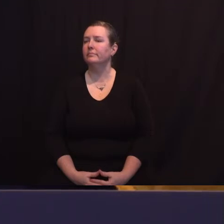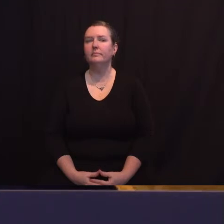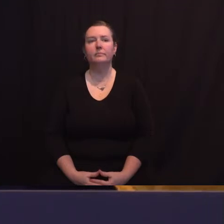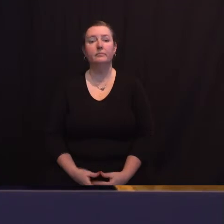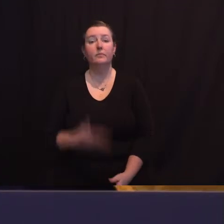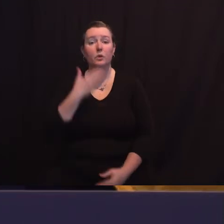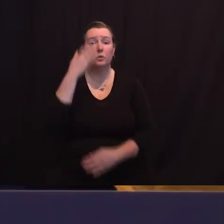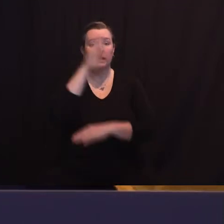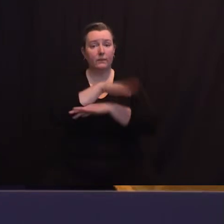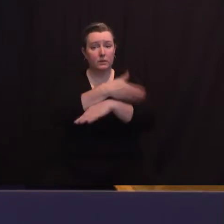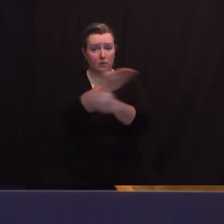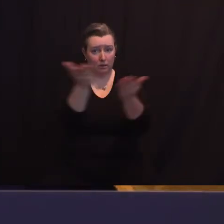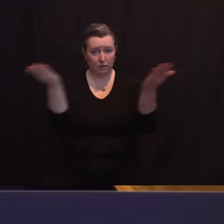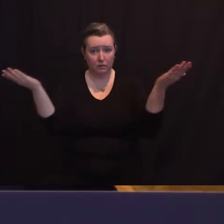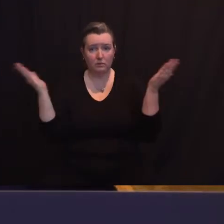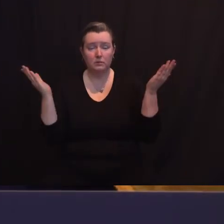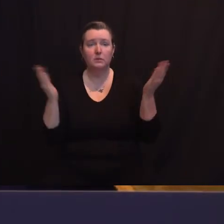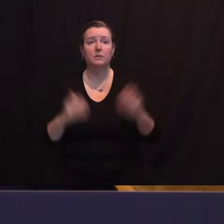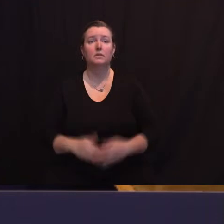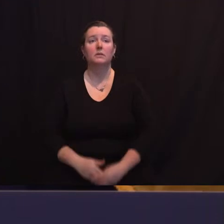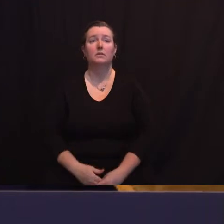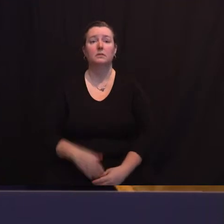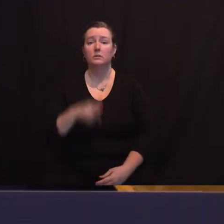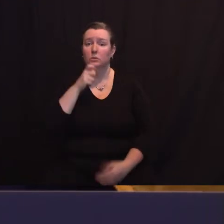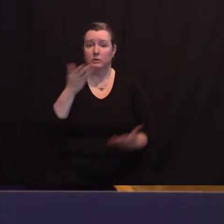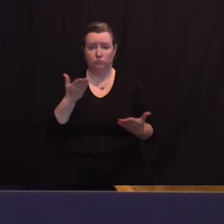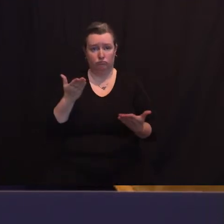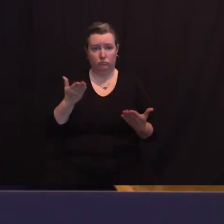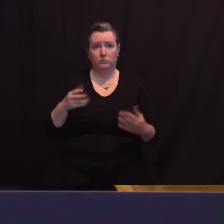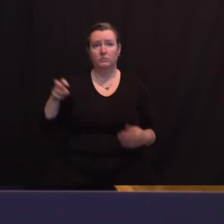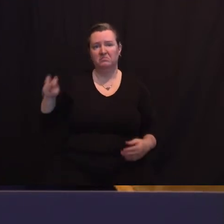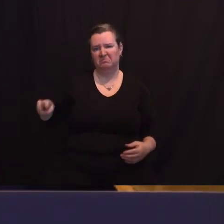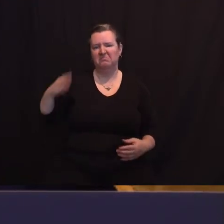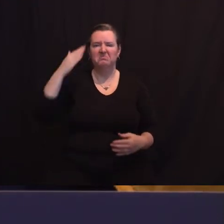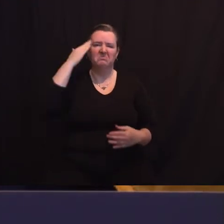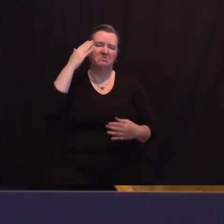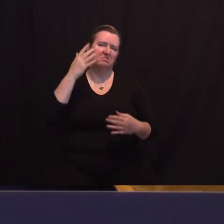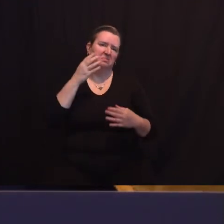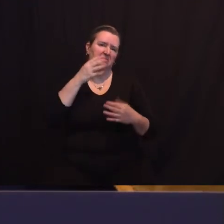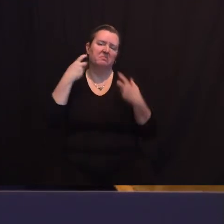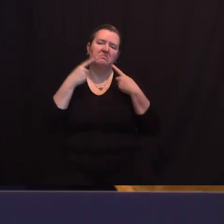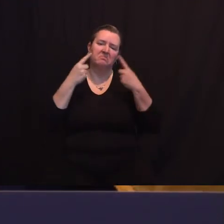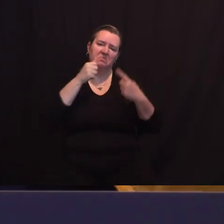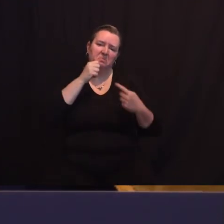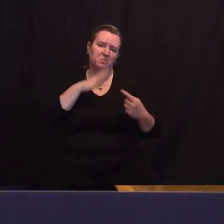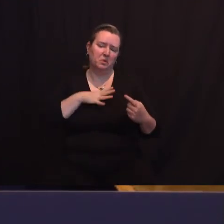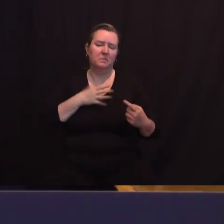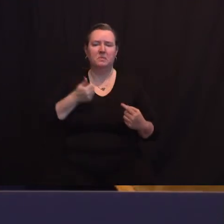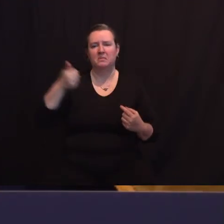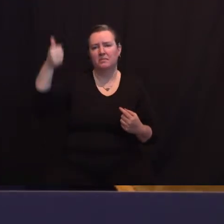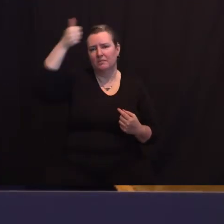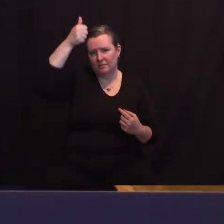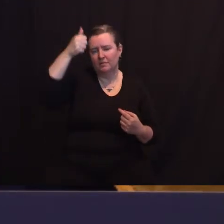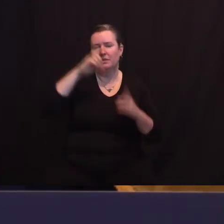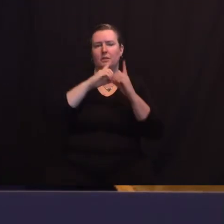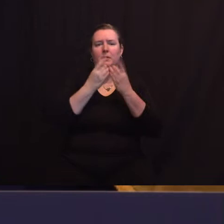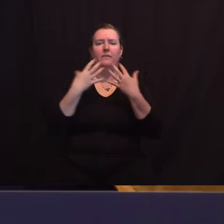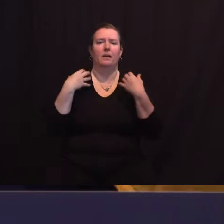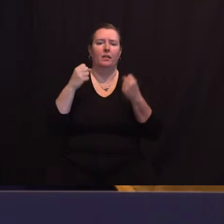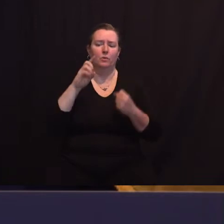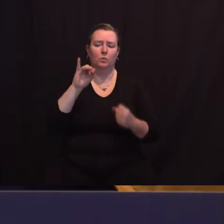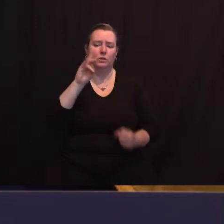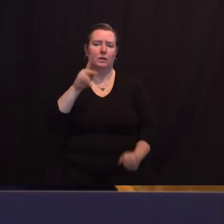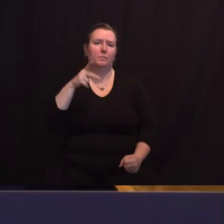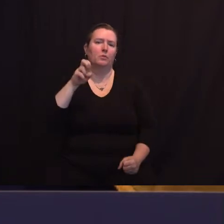Good afternoon, everyone. I am joined by the woman who needs no introduction. To my right, the Commissioner of the Department of Health, Judy Persicelli. To her